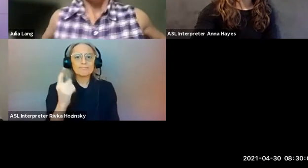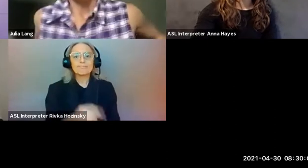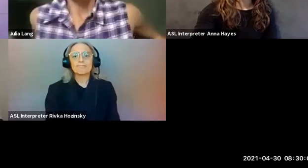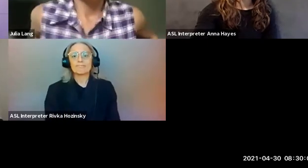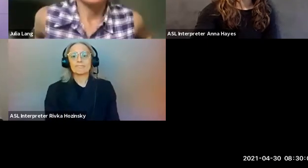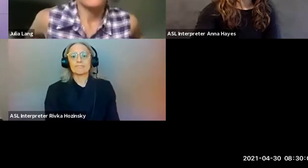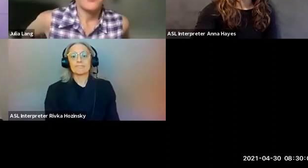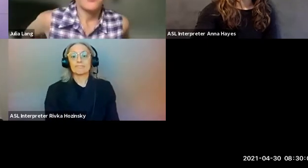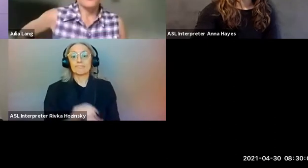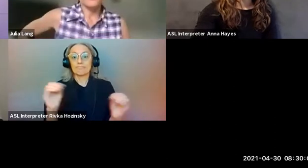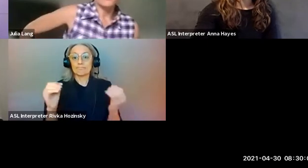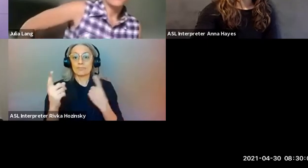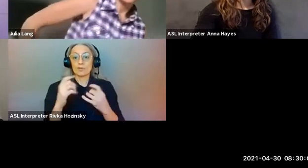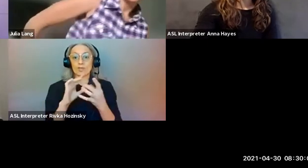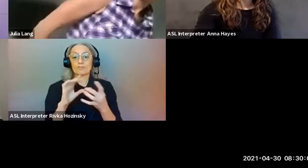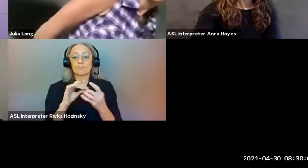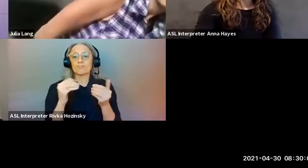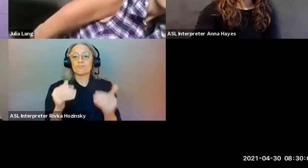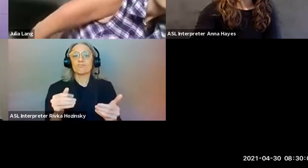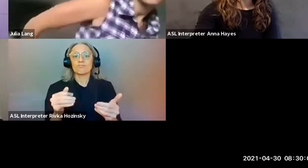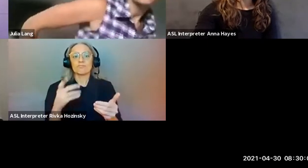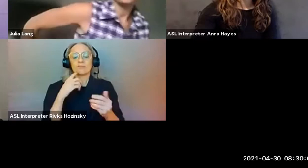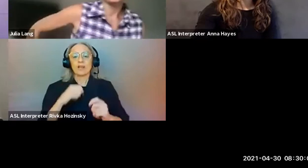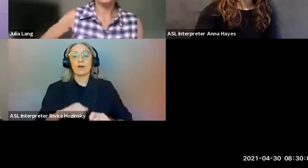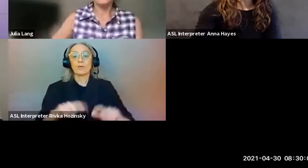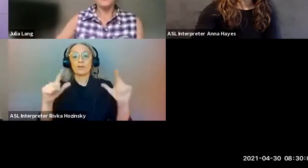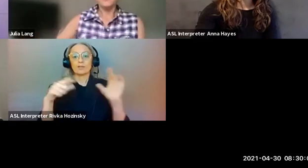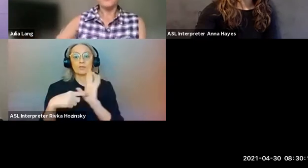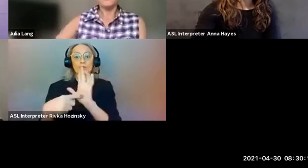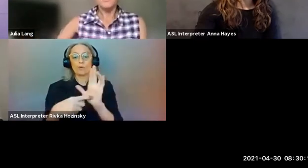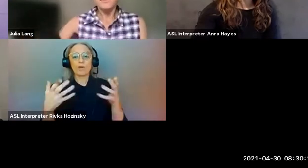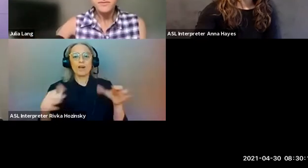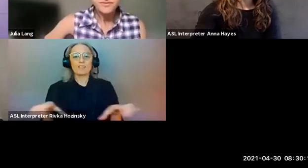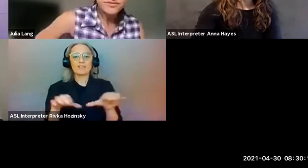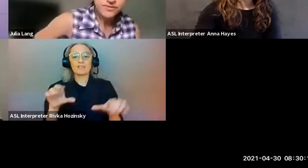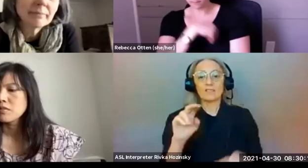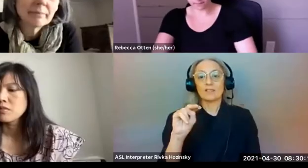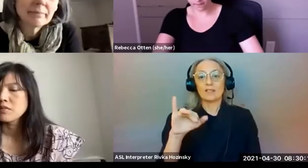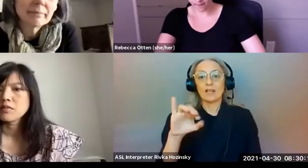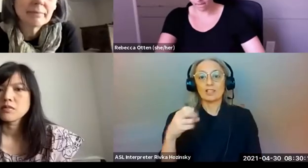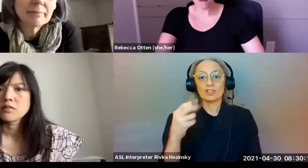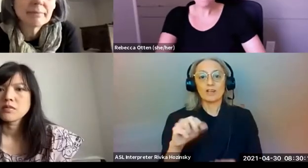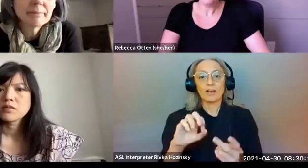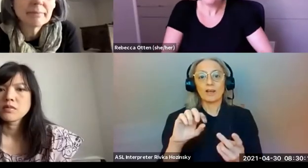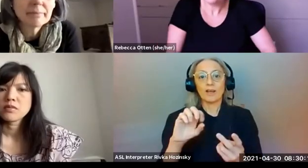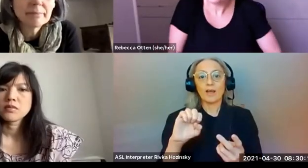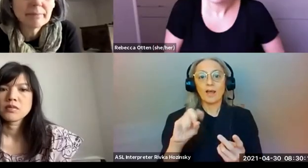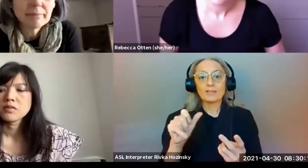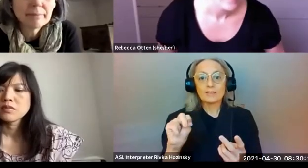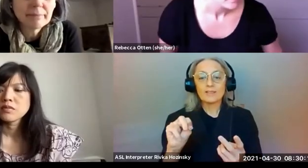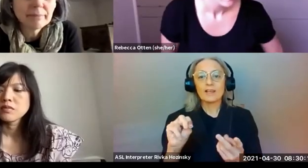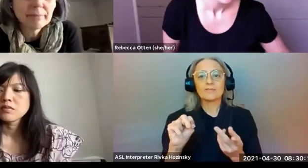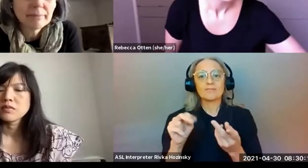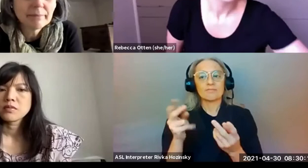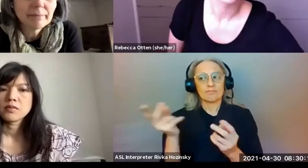if not, I guess I can start to pull up the activity. Naisha and Edson, y'all could also watch the